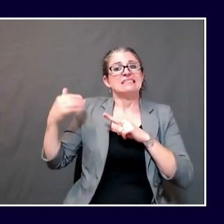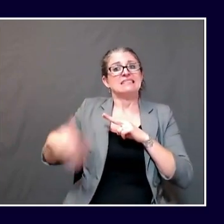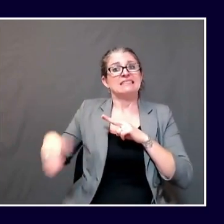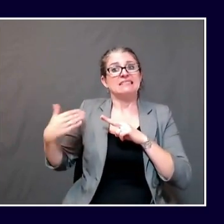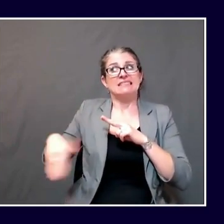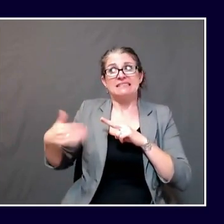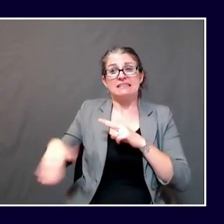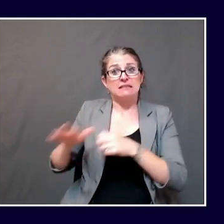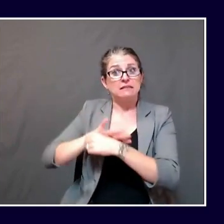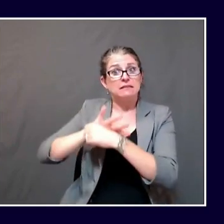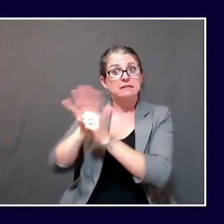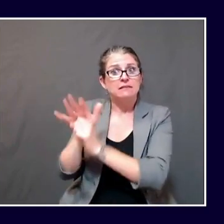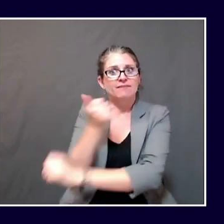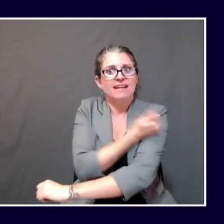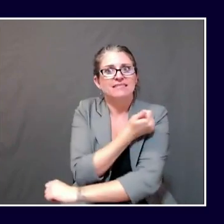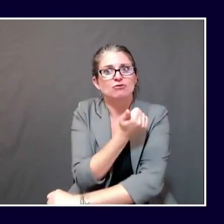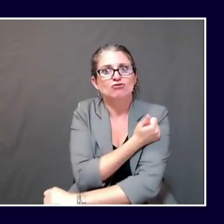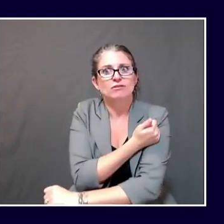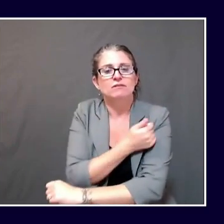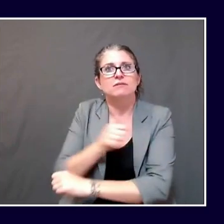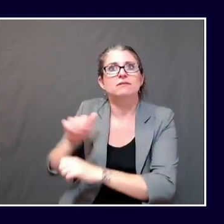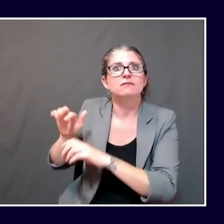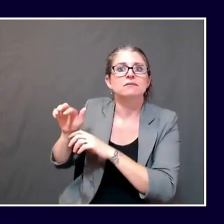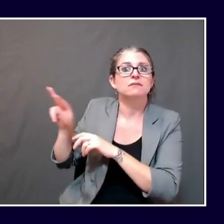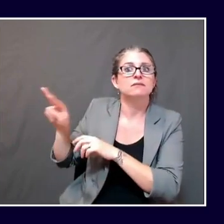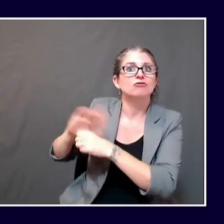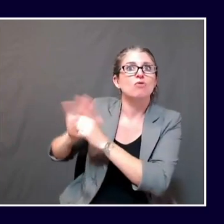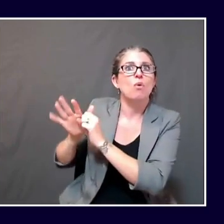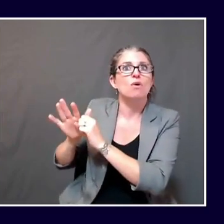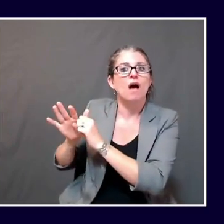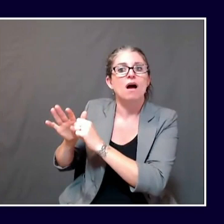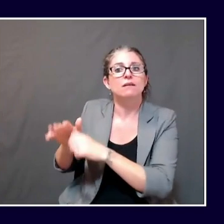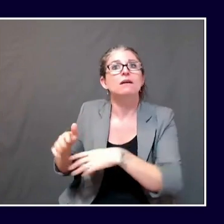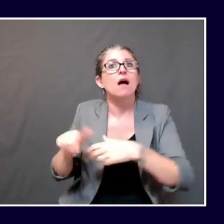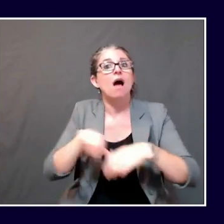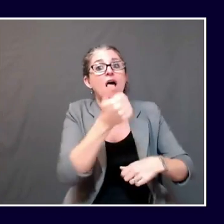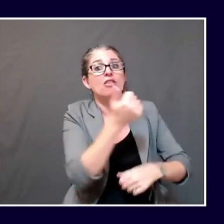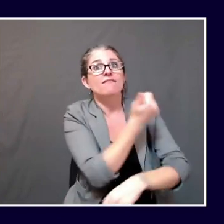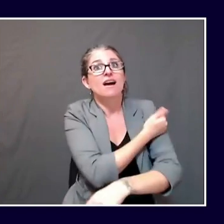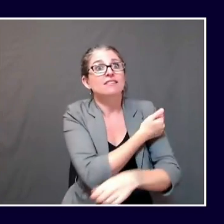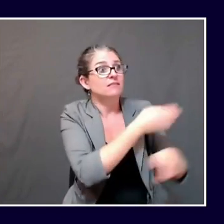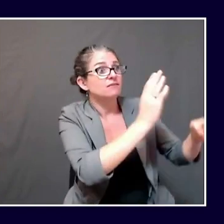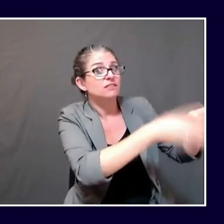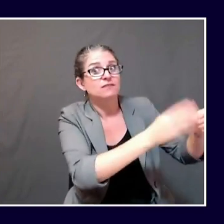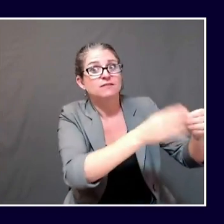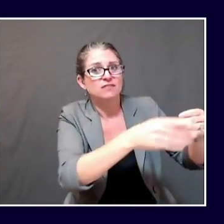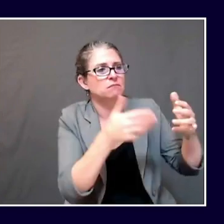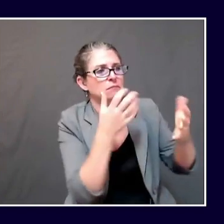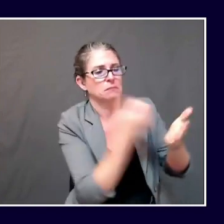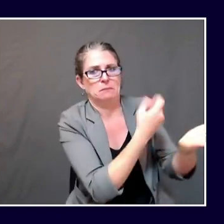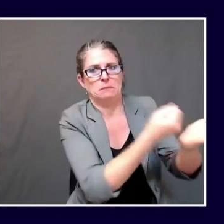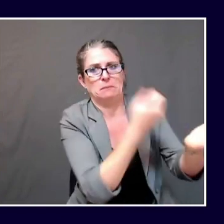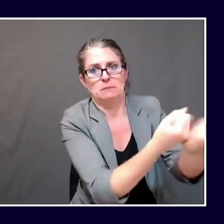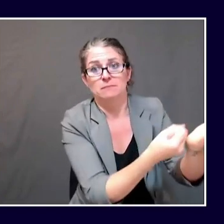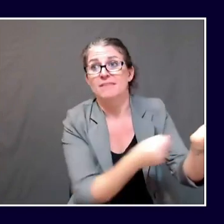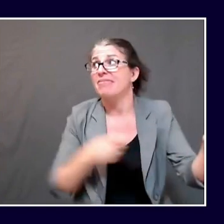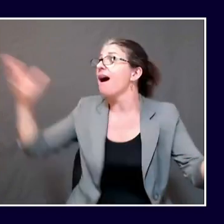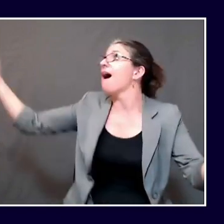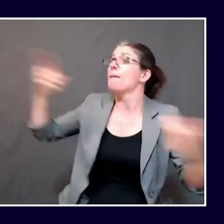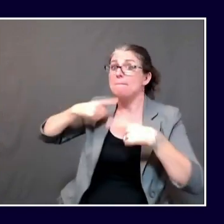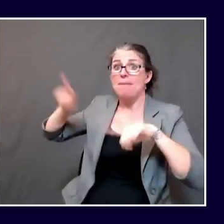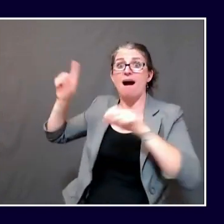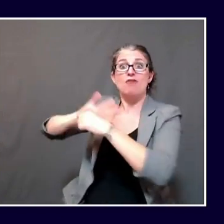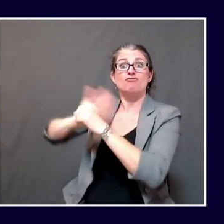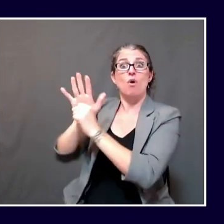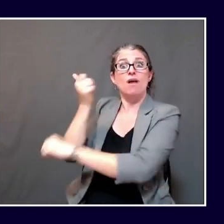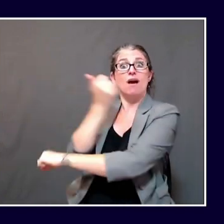vaccines, prepare the state of Maine for that next important step. Thank you, Dr. Shah. Thank you, Commissioner Wambrew, and thank you all for joining